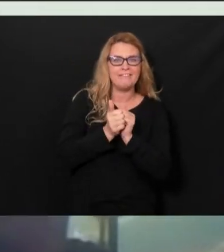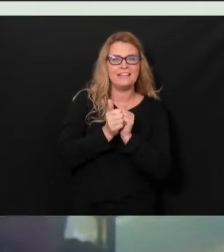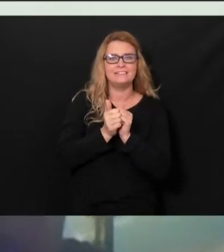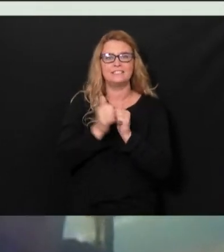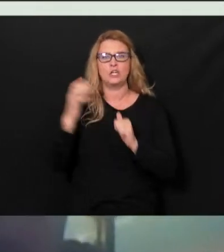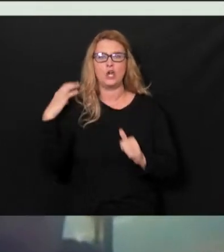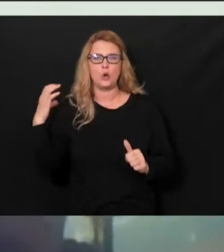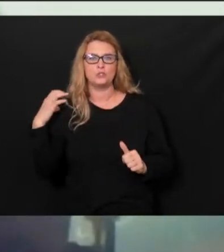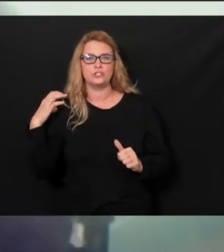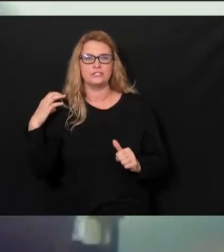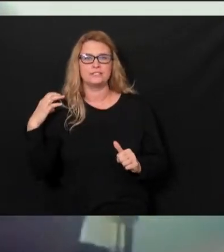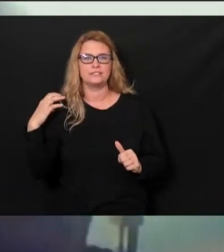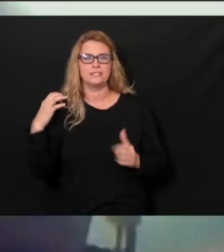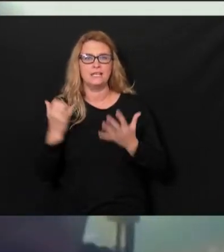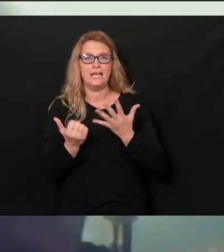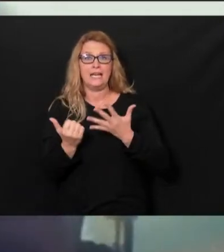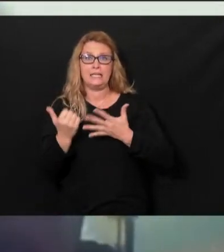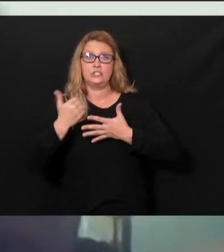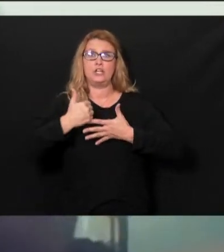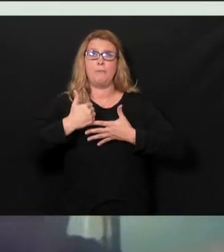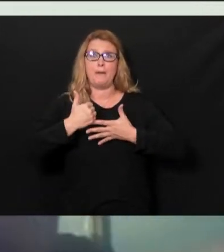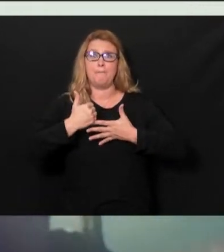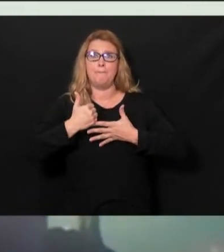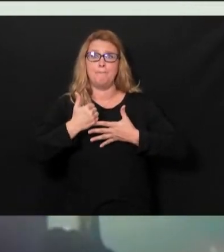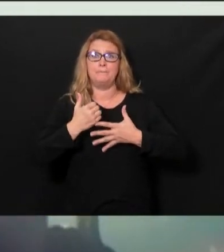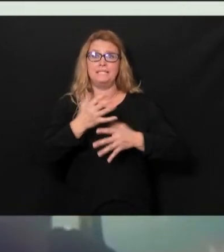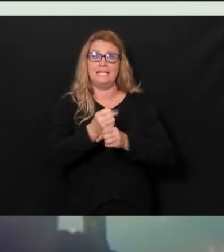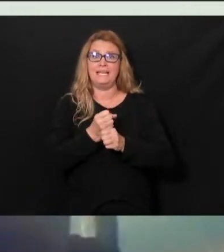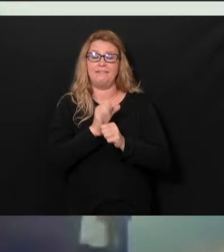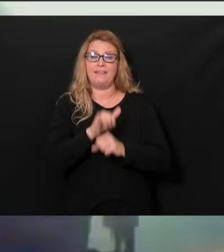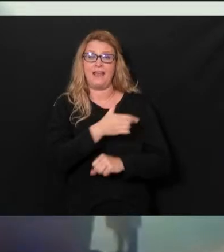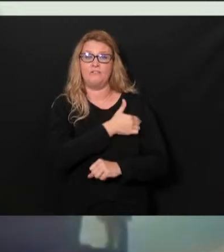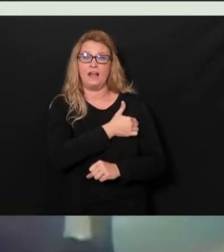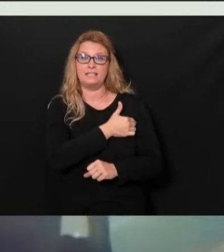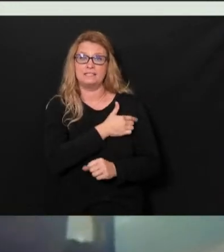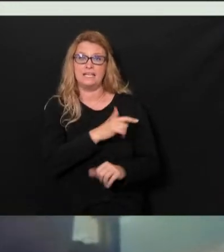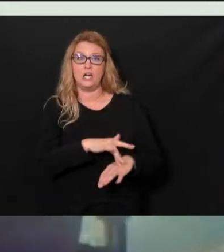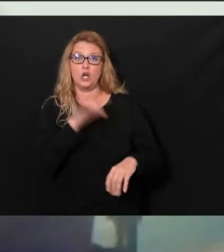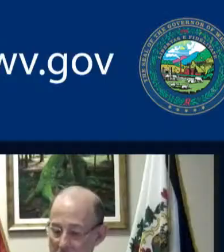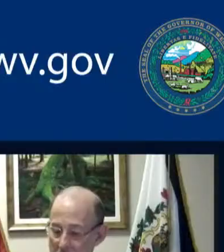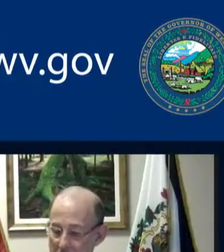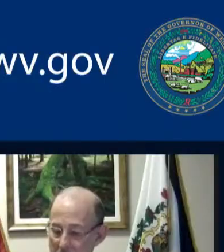get that vaccine earlier than some? And if so, what phase might that be in?